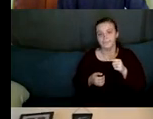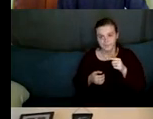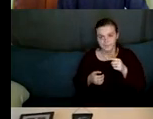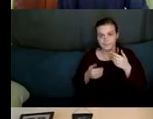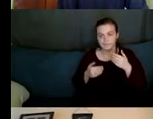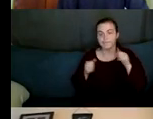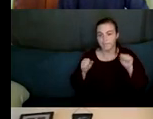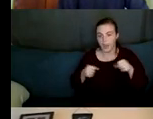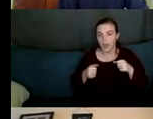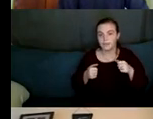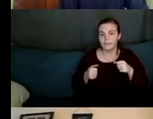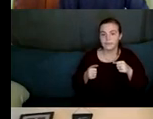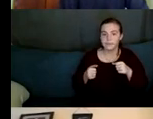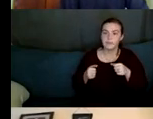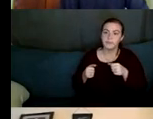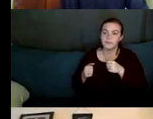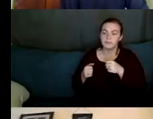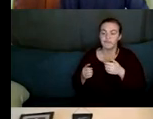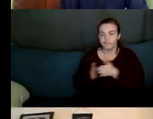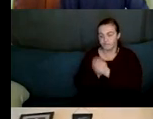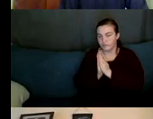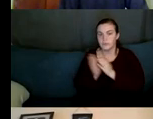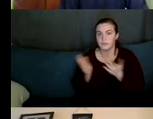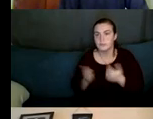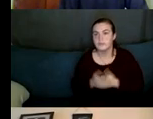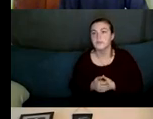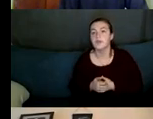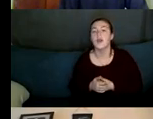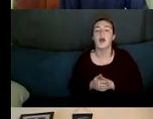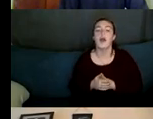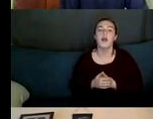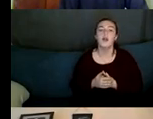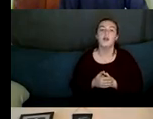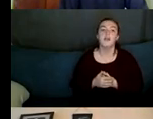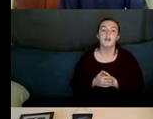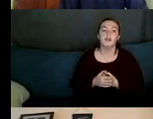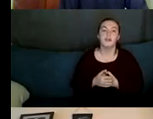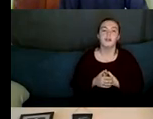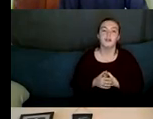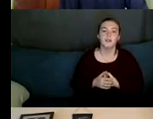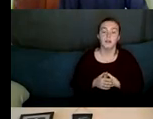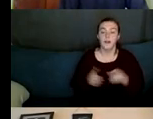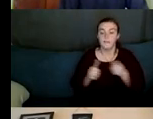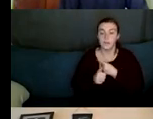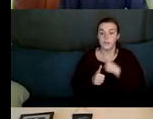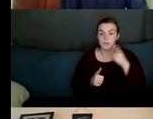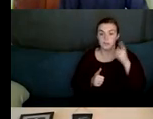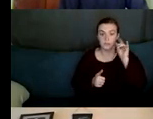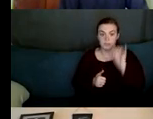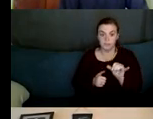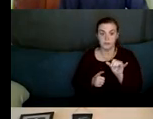Okay, so the first tool in the Google Suite that we are going to look at